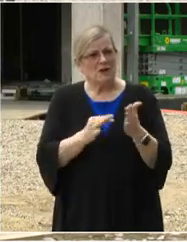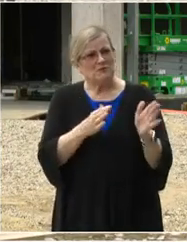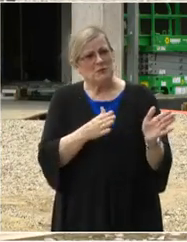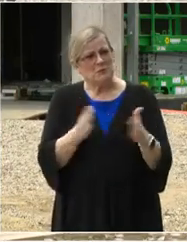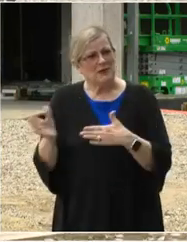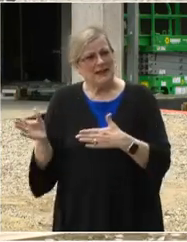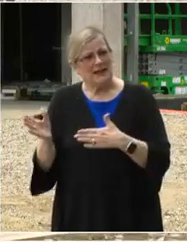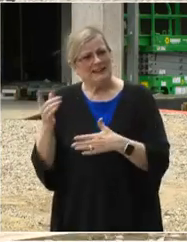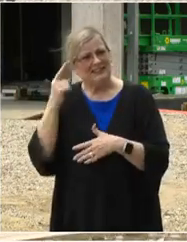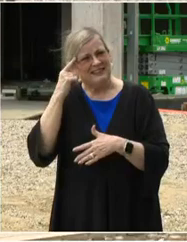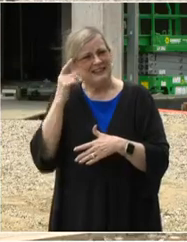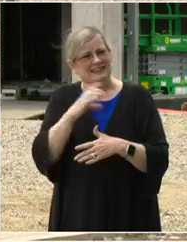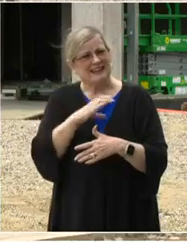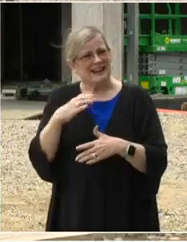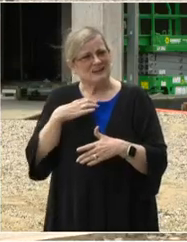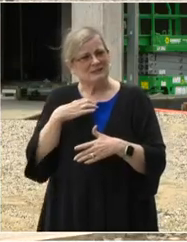council